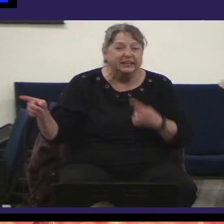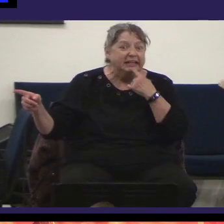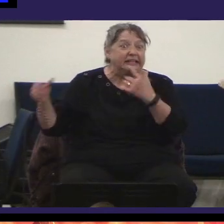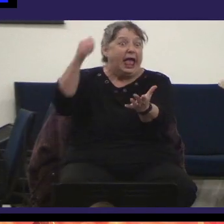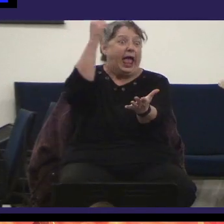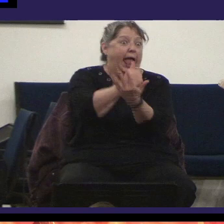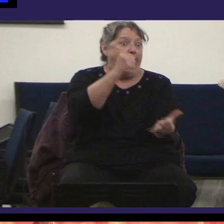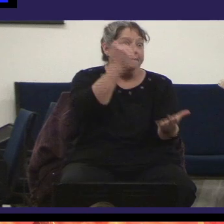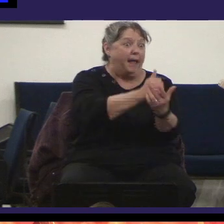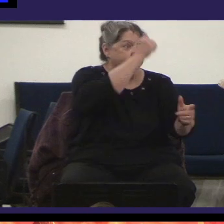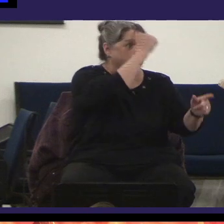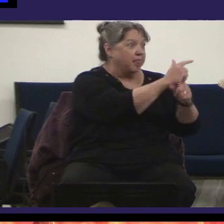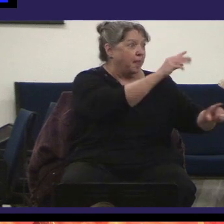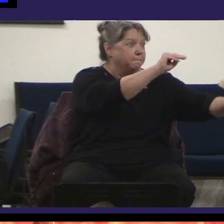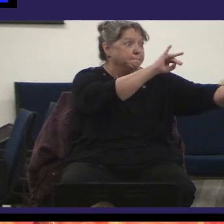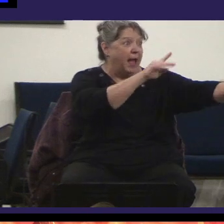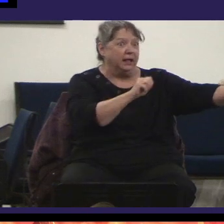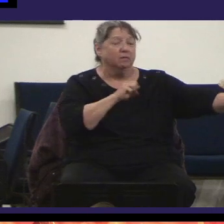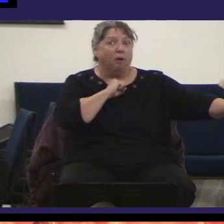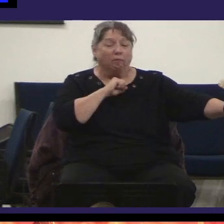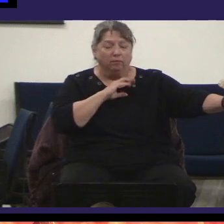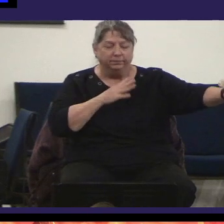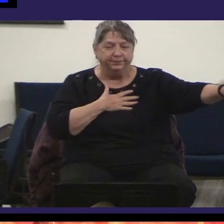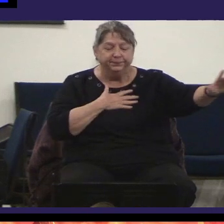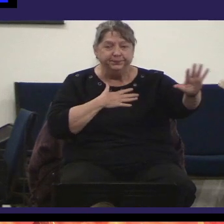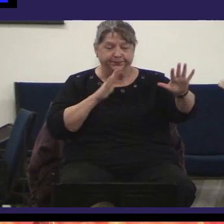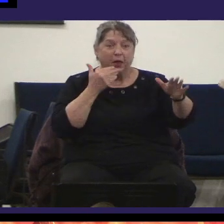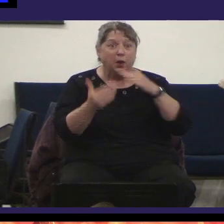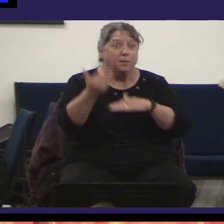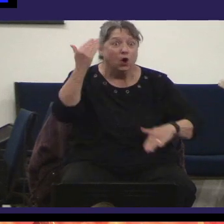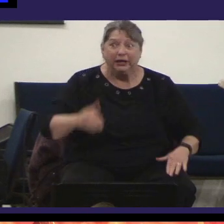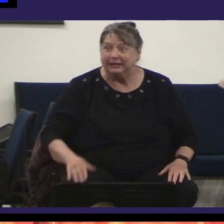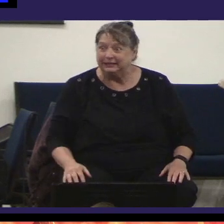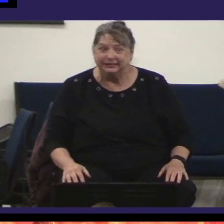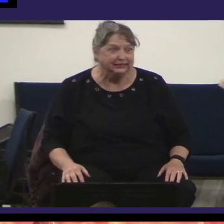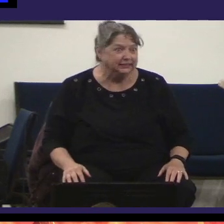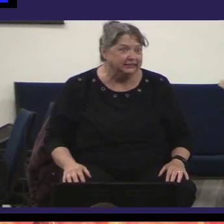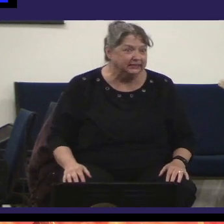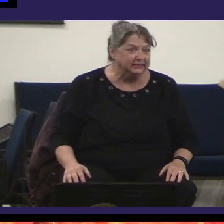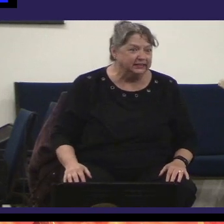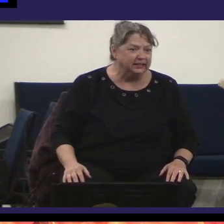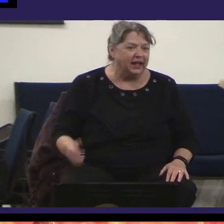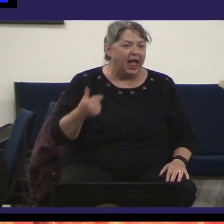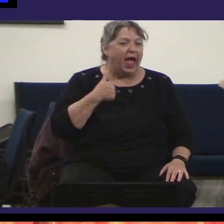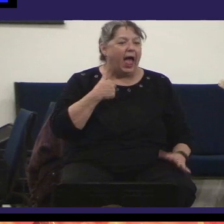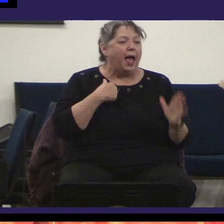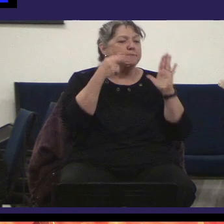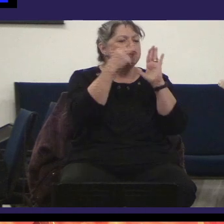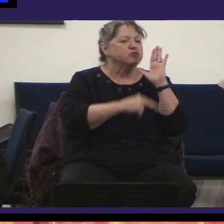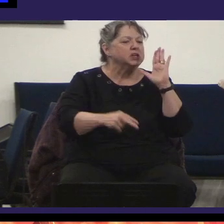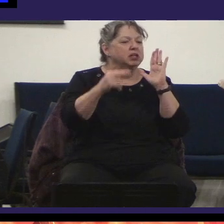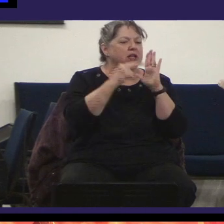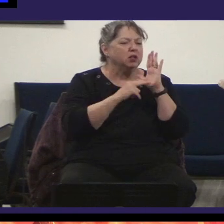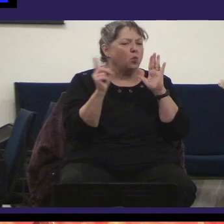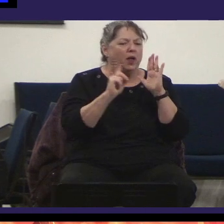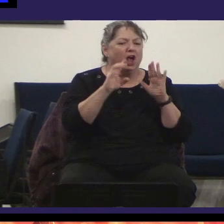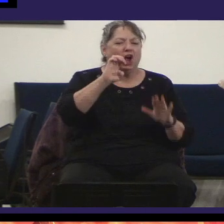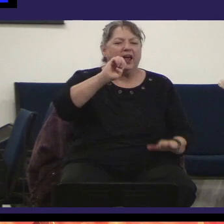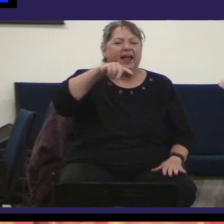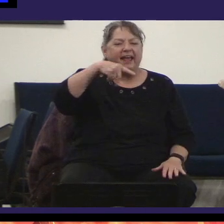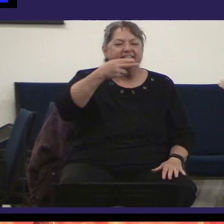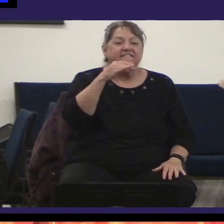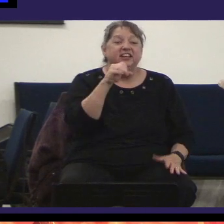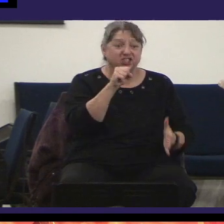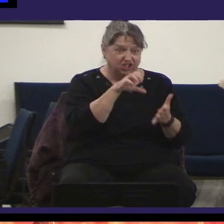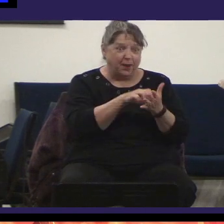Amen. Amen, Brother Mike. Excuse me. Good morning. Good morning. Reading from Ephesians chapter